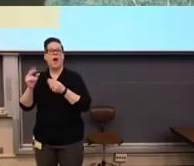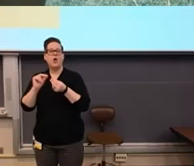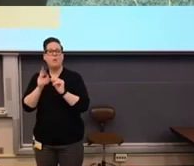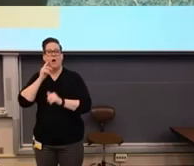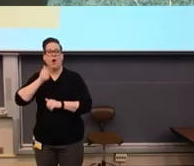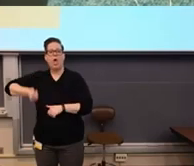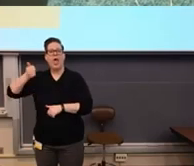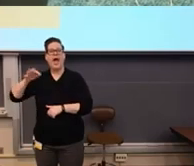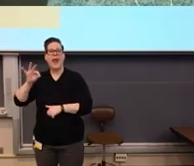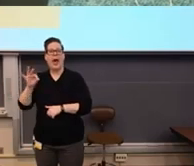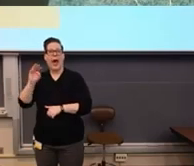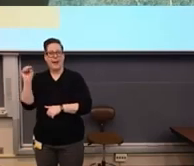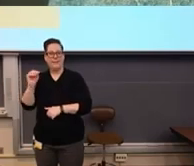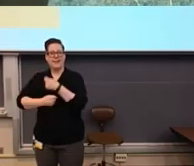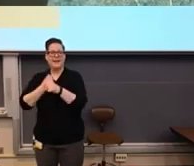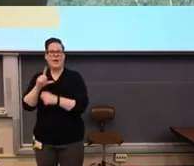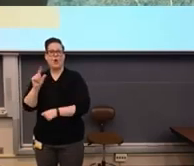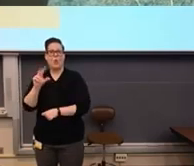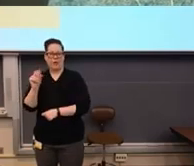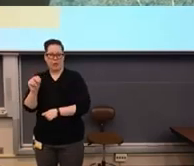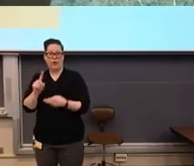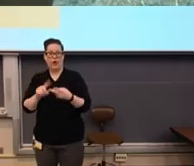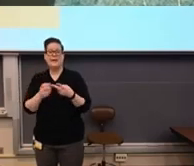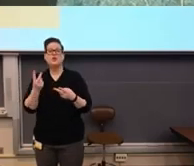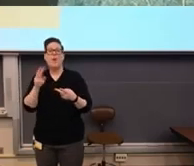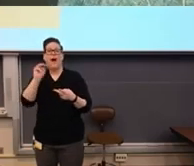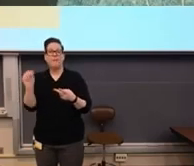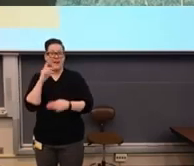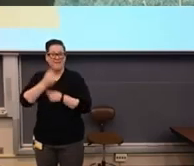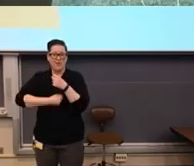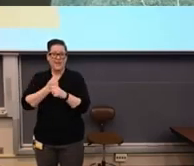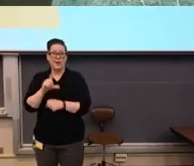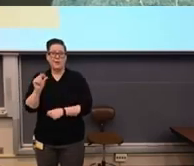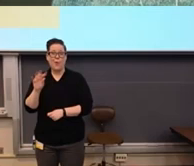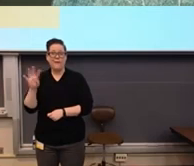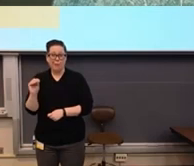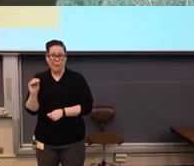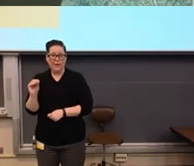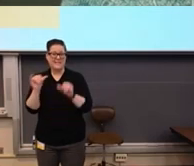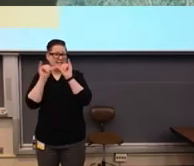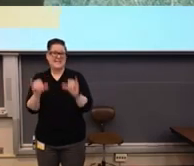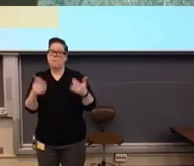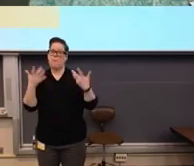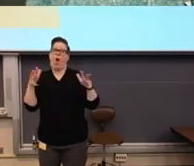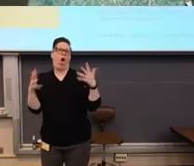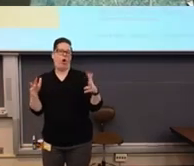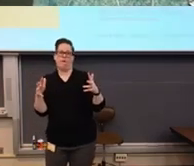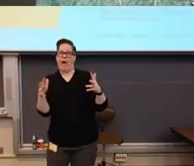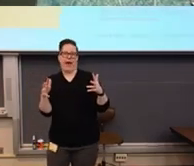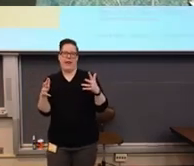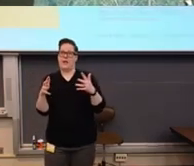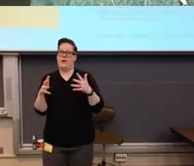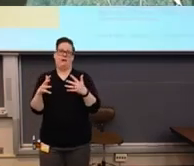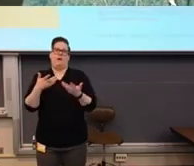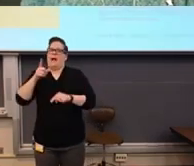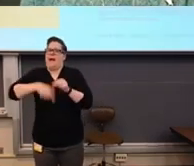2030 and to 12 million by 2040. And the system already is at a breaking point with being able to care for